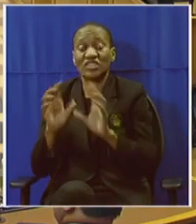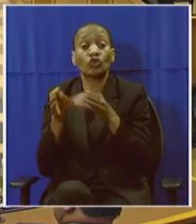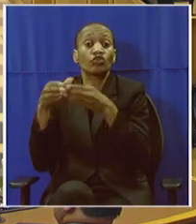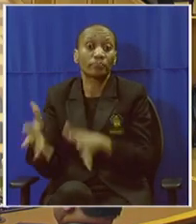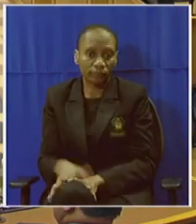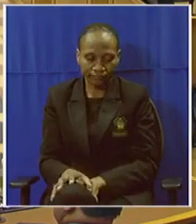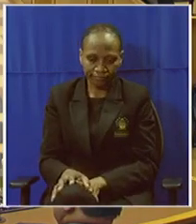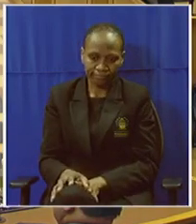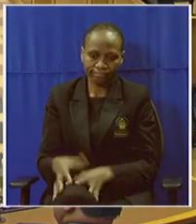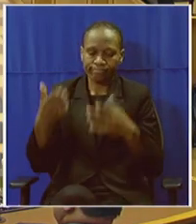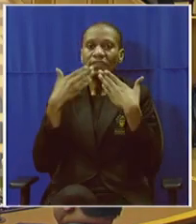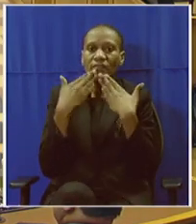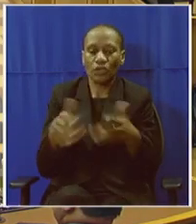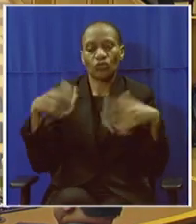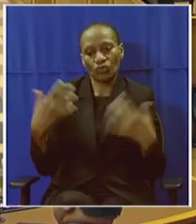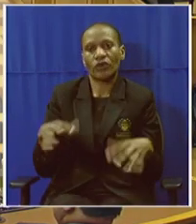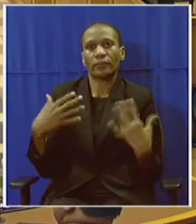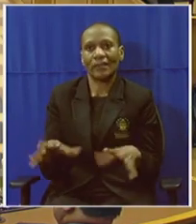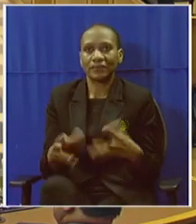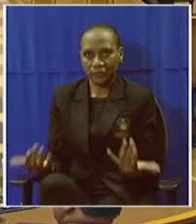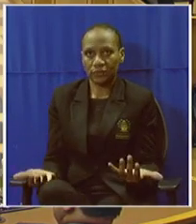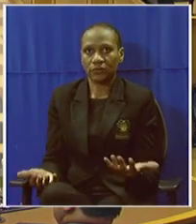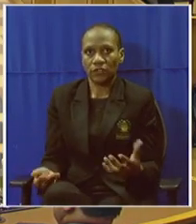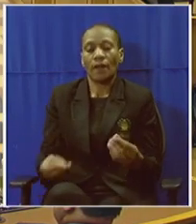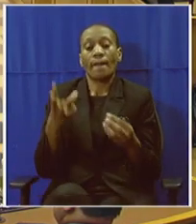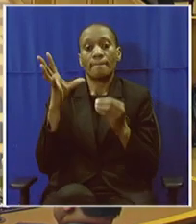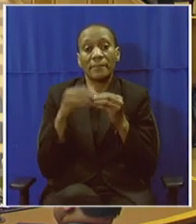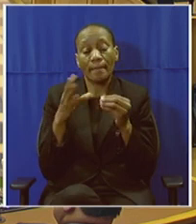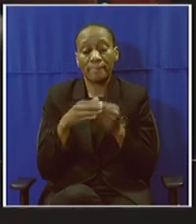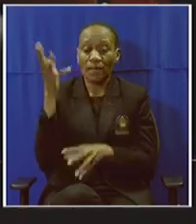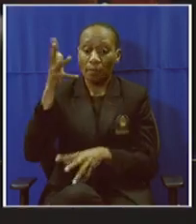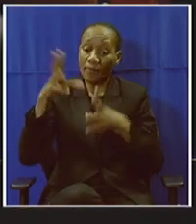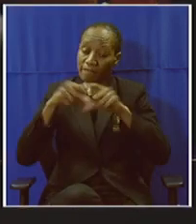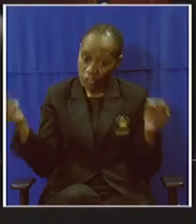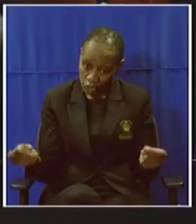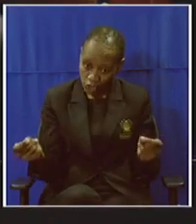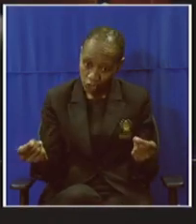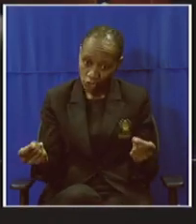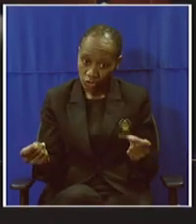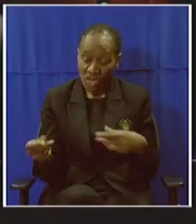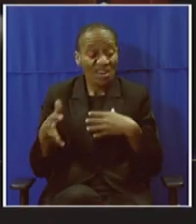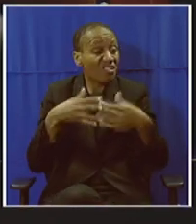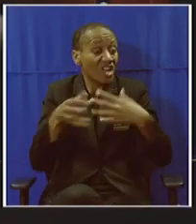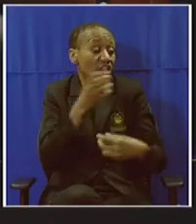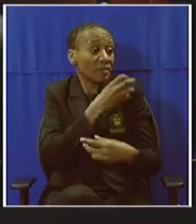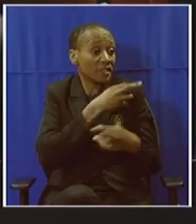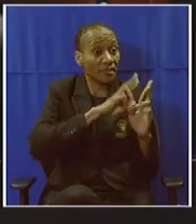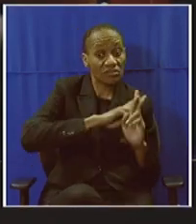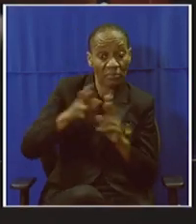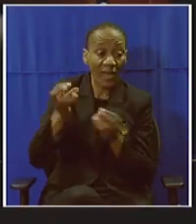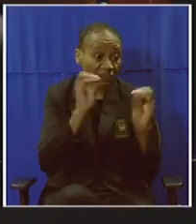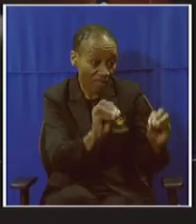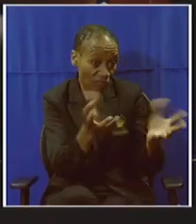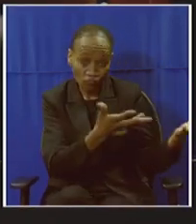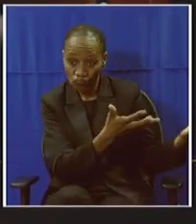Thank you very much. That concludes member statements. Any ministerial responses?